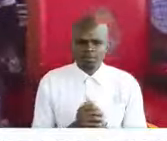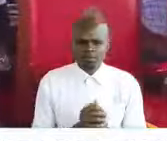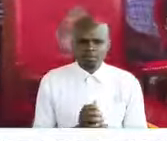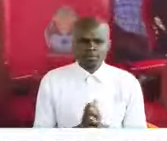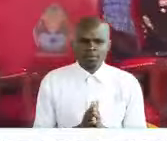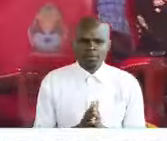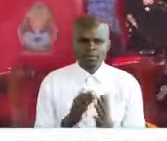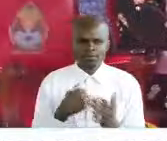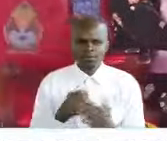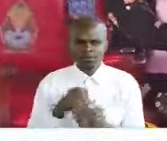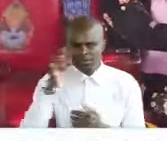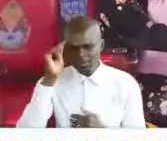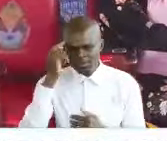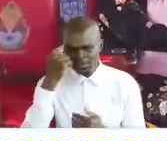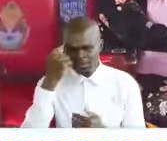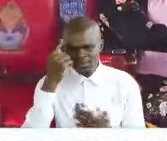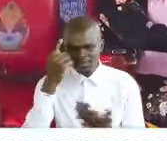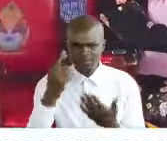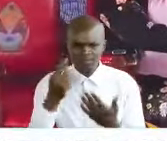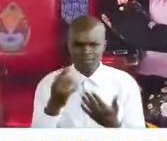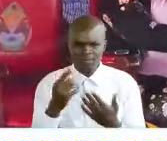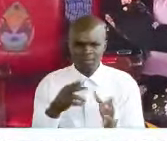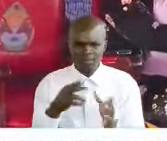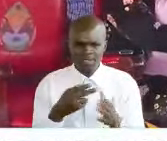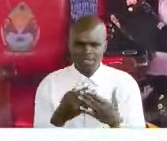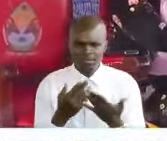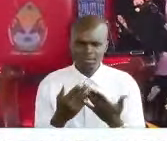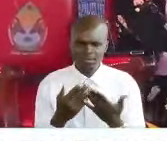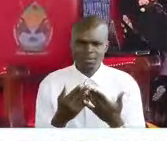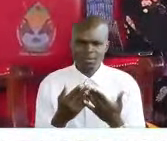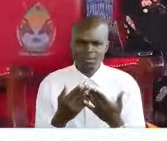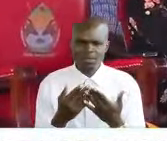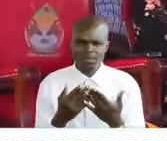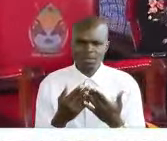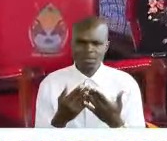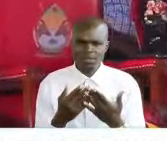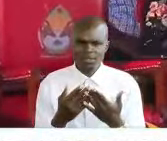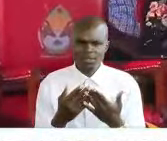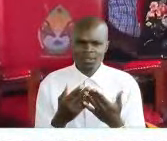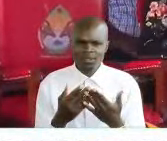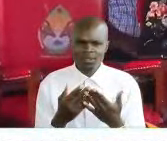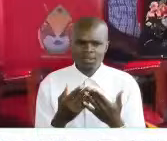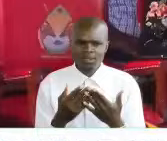Nikuwa nafikiria utasema, afadhali ukisha sema, uanze kuchonga viazi.